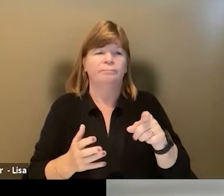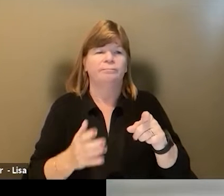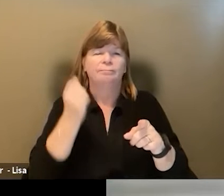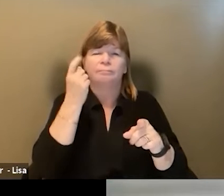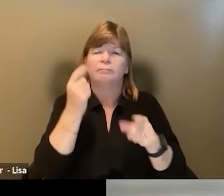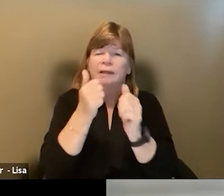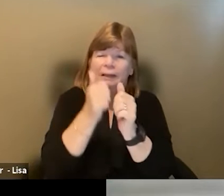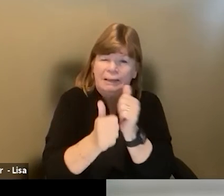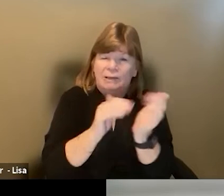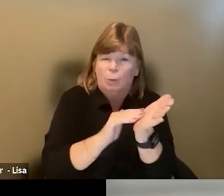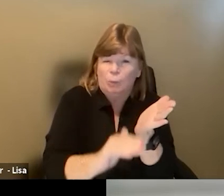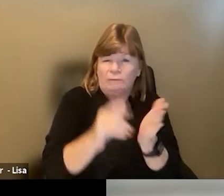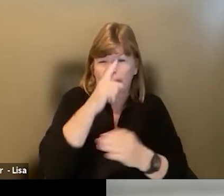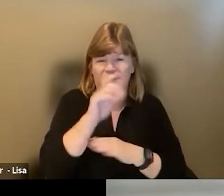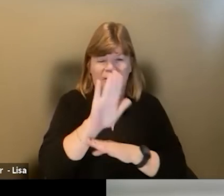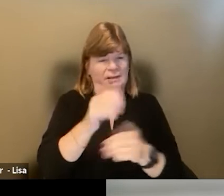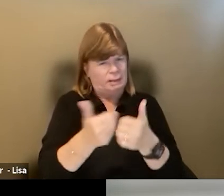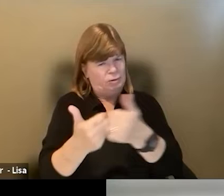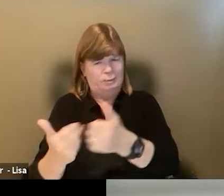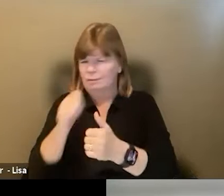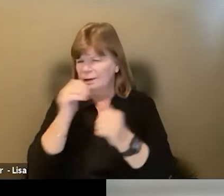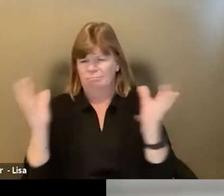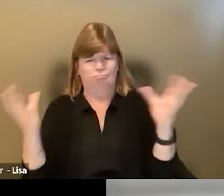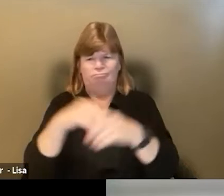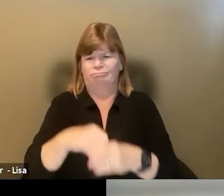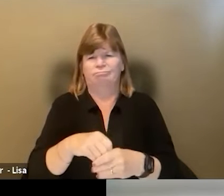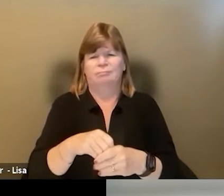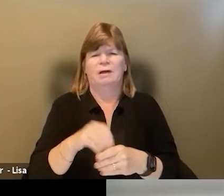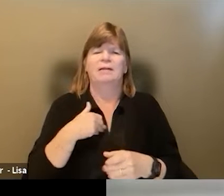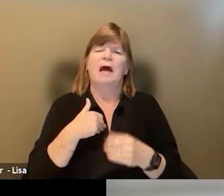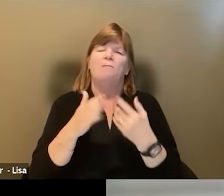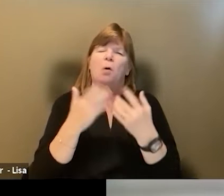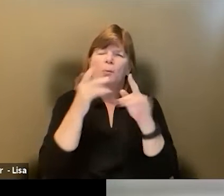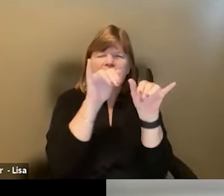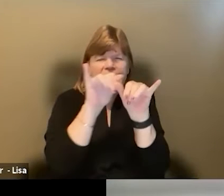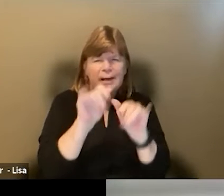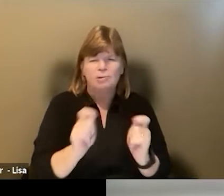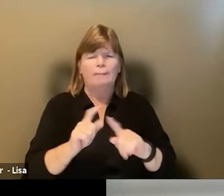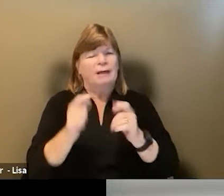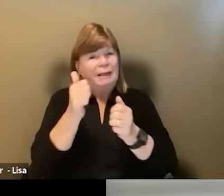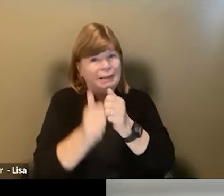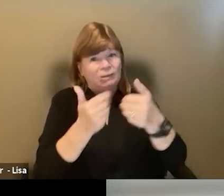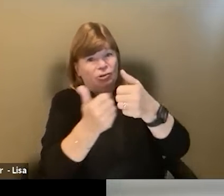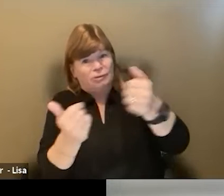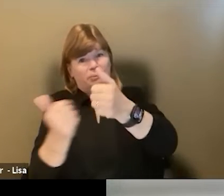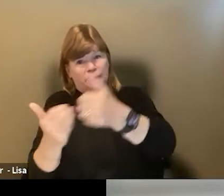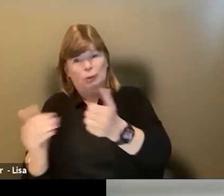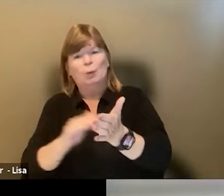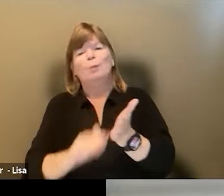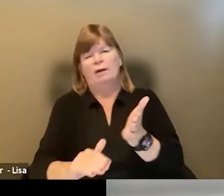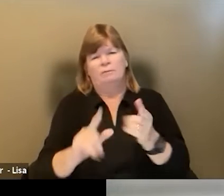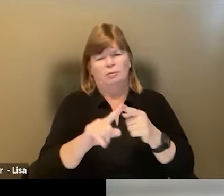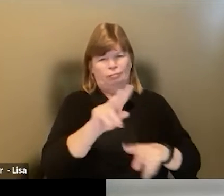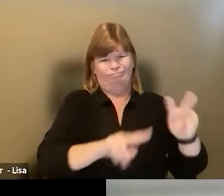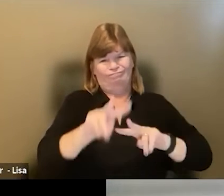Each waiver, because they are their own waiver, they may have similar changes, but each waiver is posted separately for